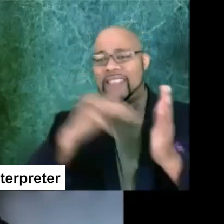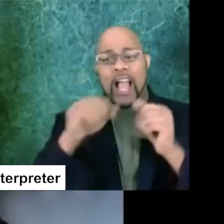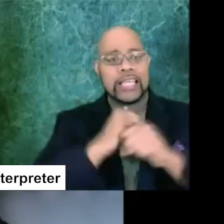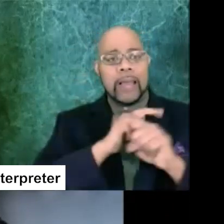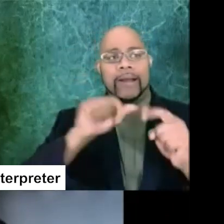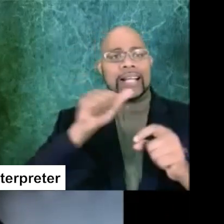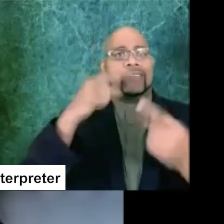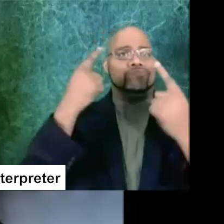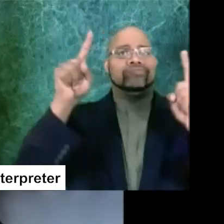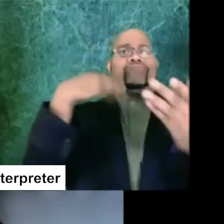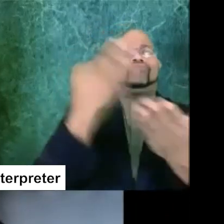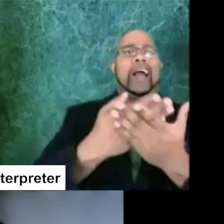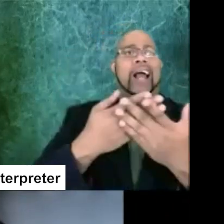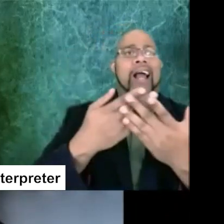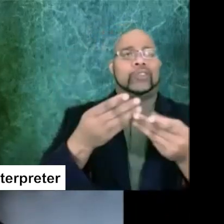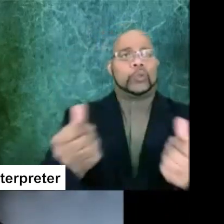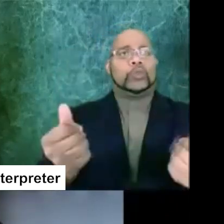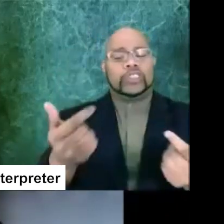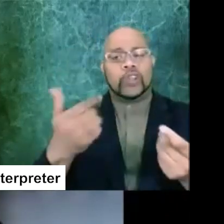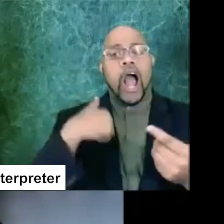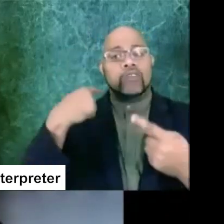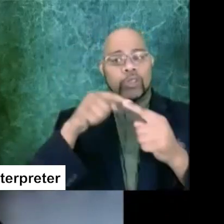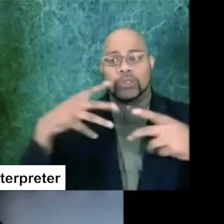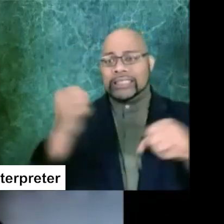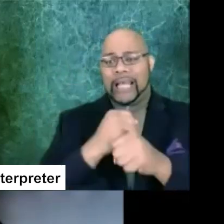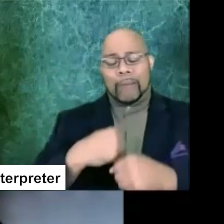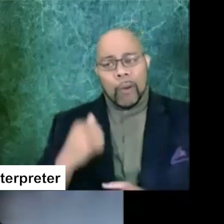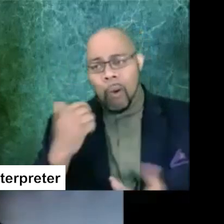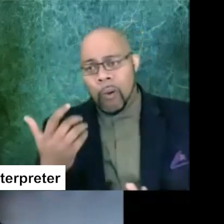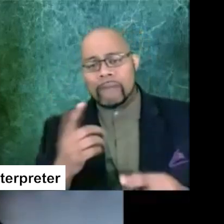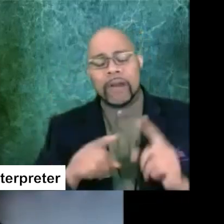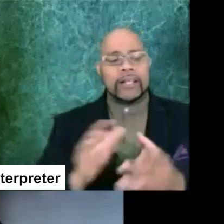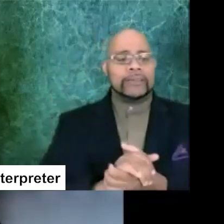bottom of it. So I won't try and sum anything up.